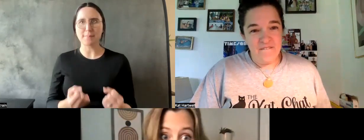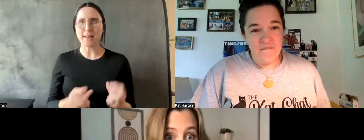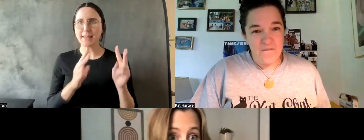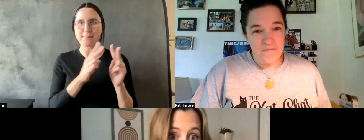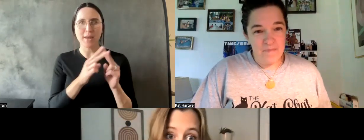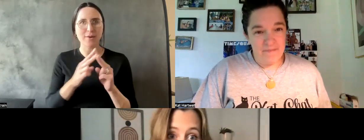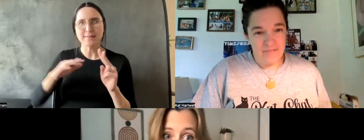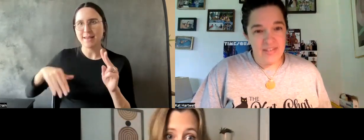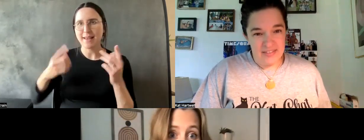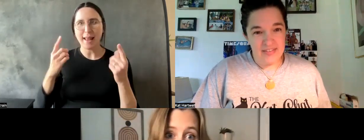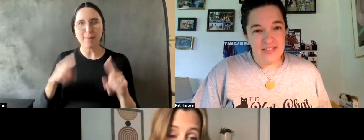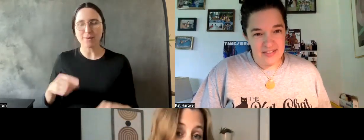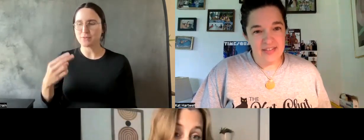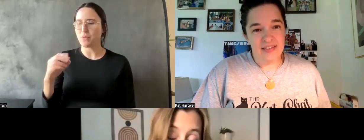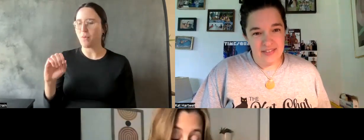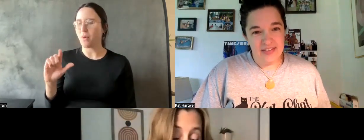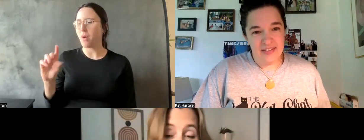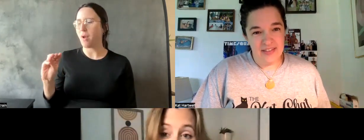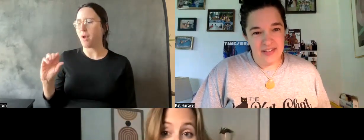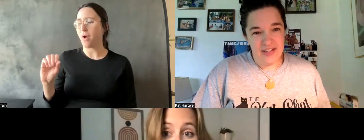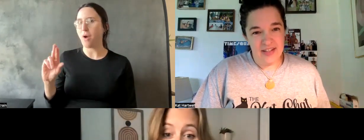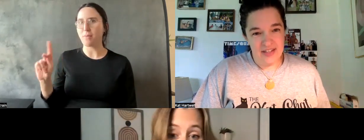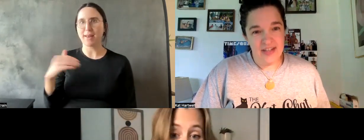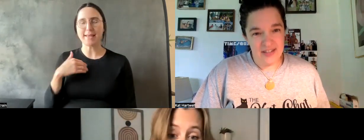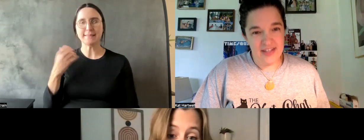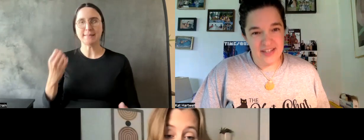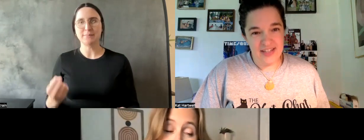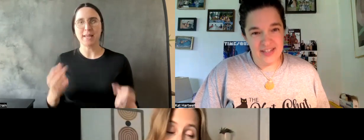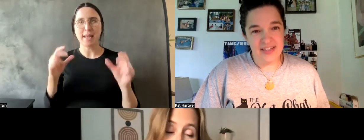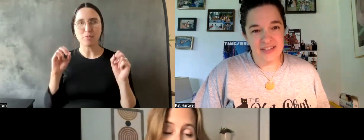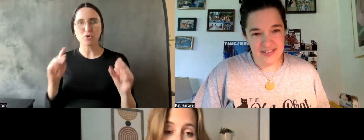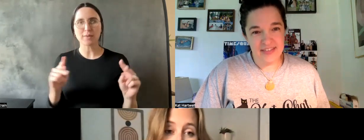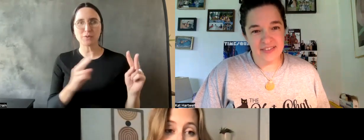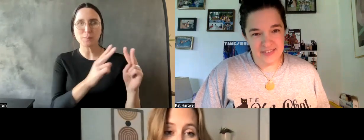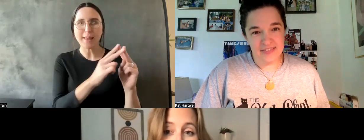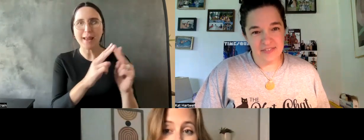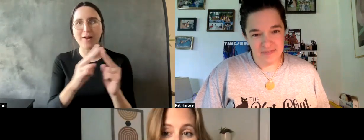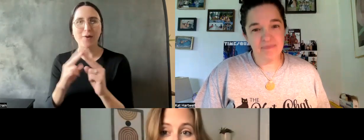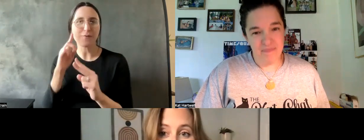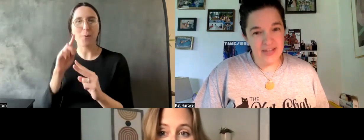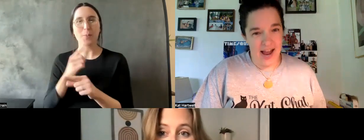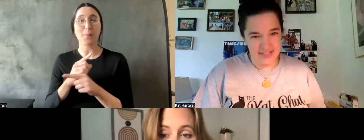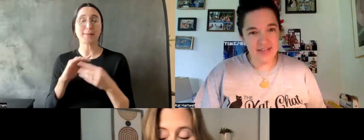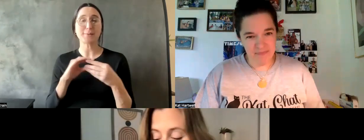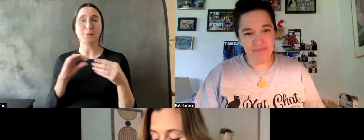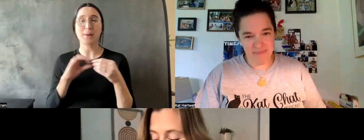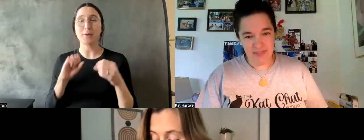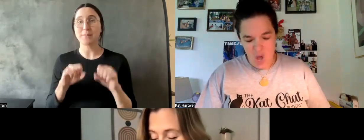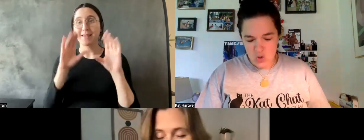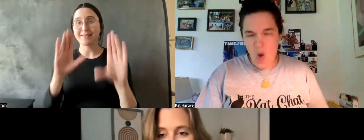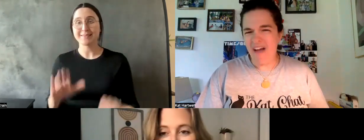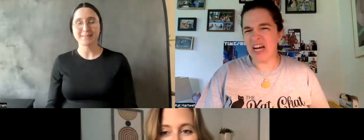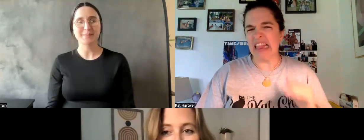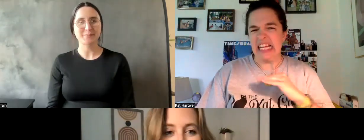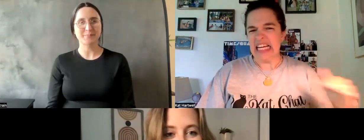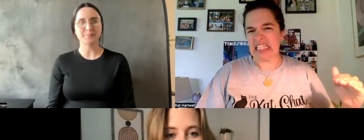really like pair some people up as long as it's the right story. It could be excellent. So Yeah. yeah.